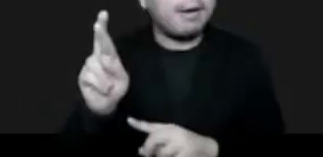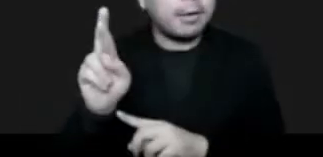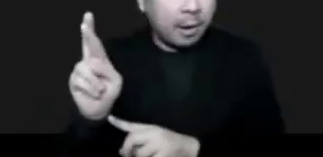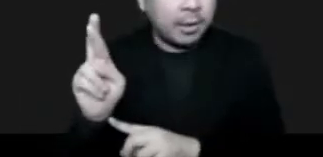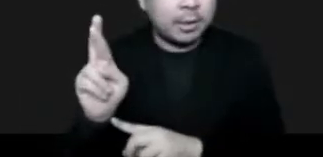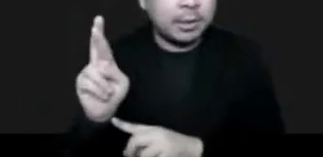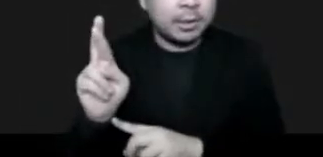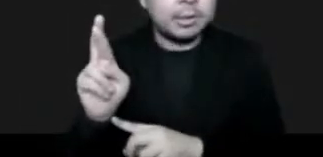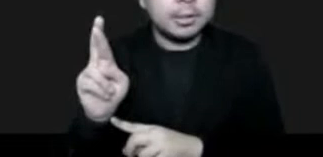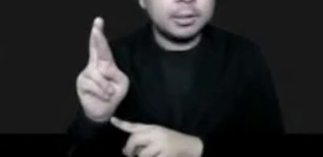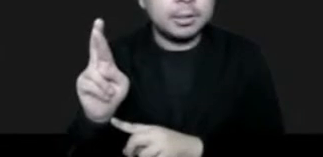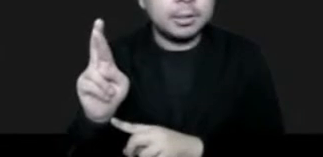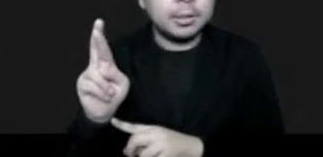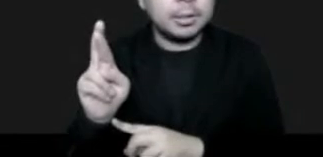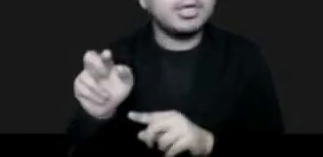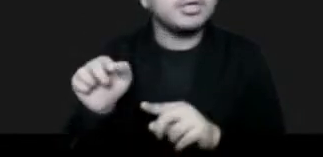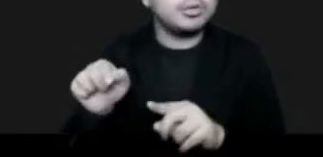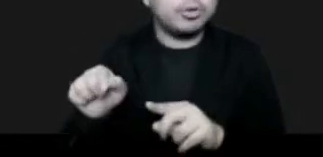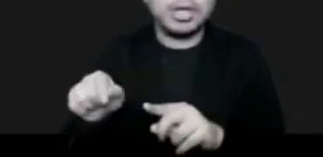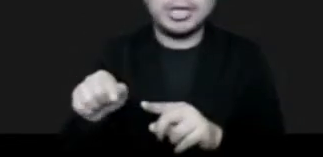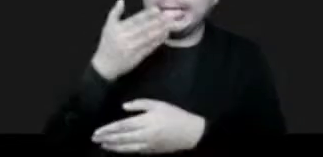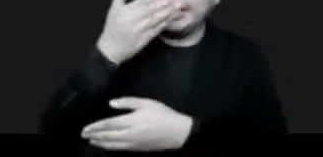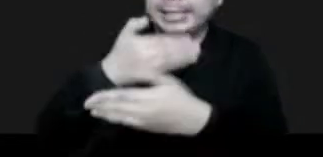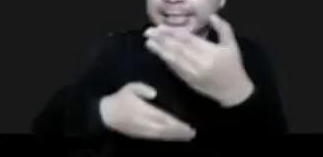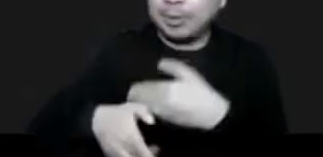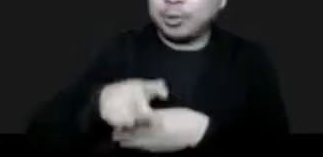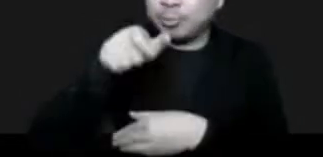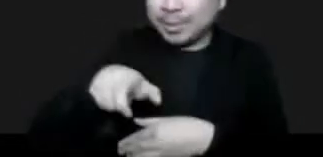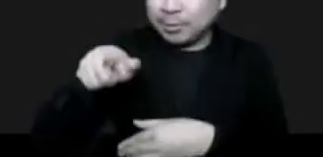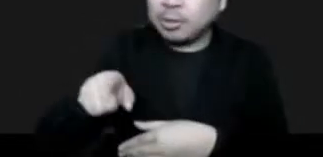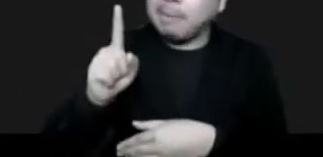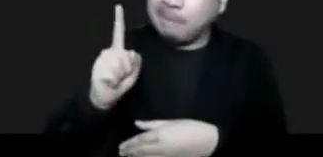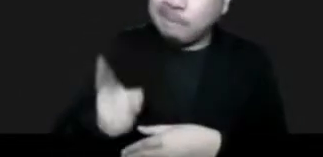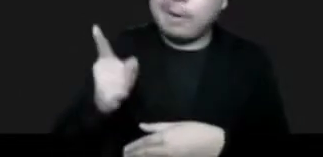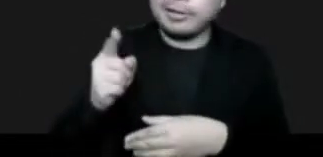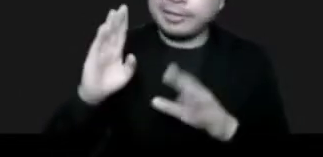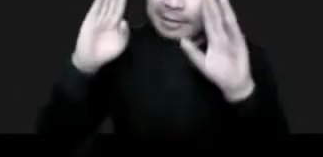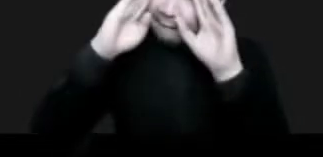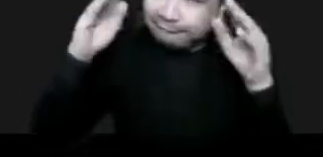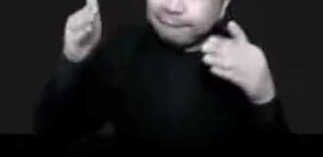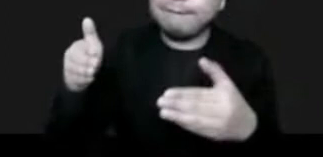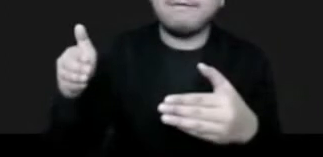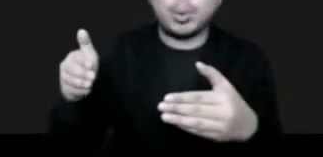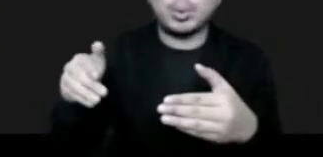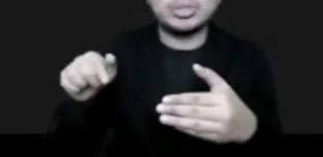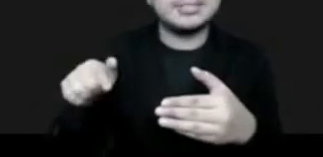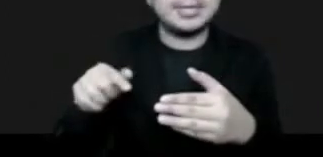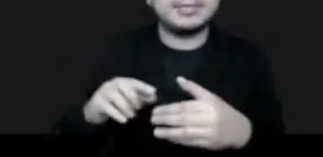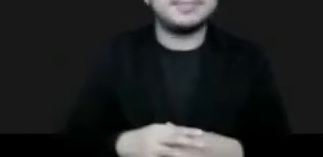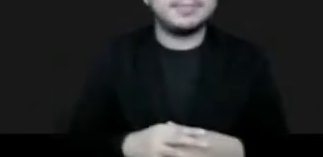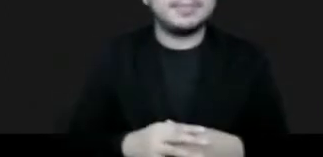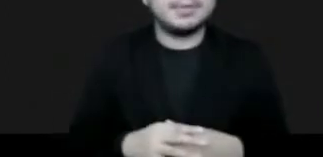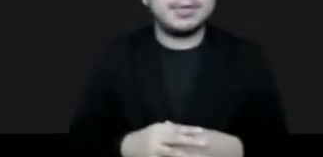best experts. I'll talk of different examples of persons with disabilities, those with visual